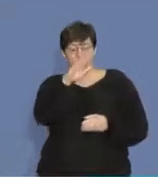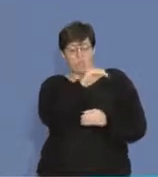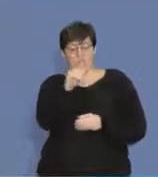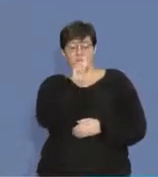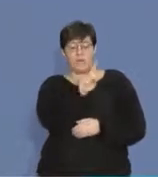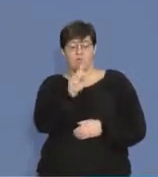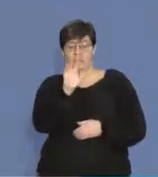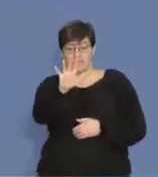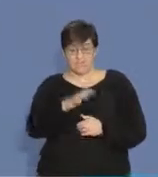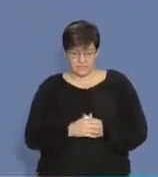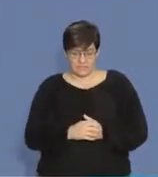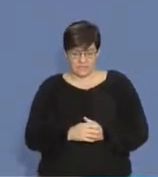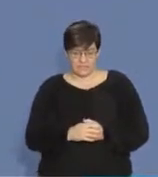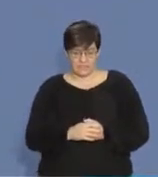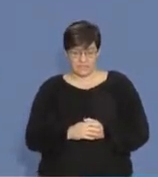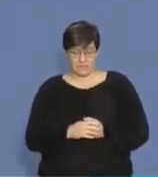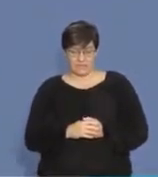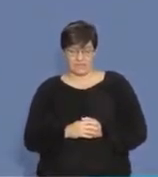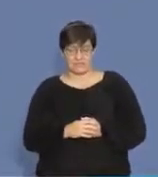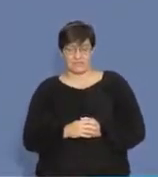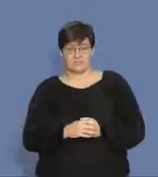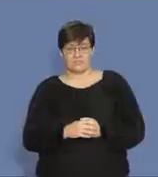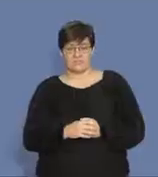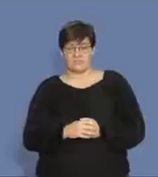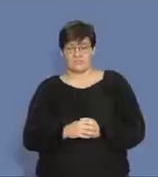15 over 115. So,